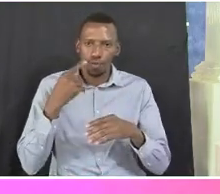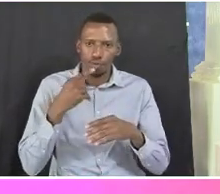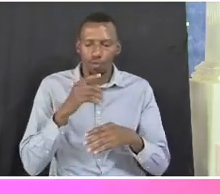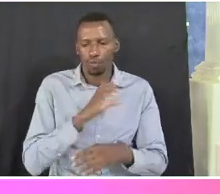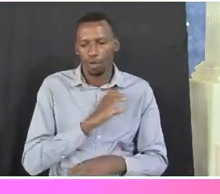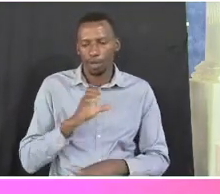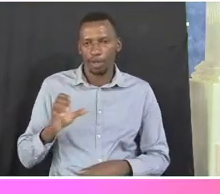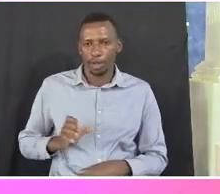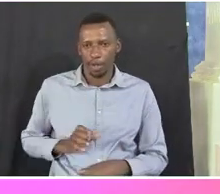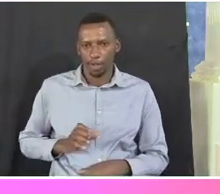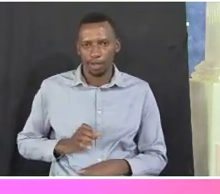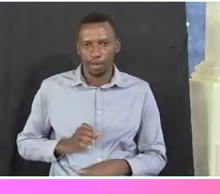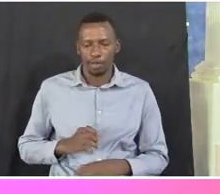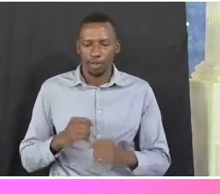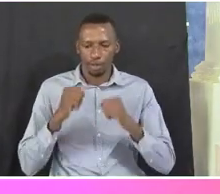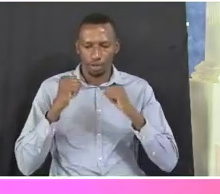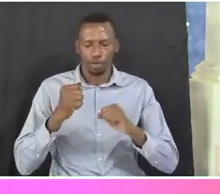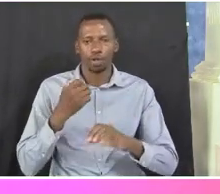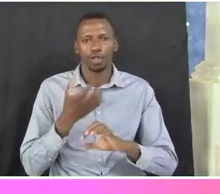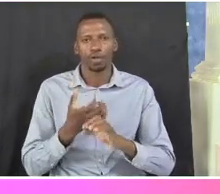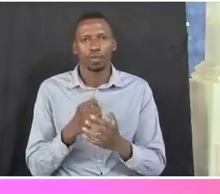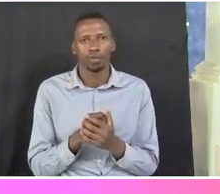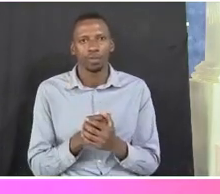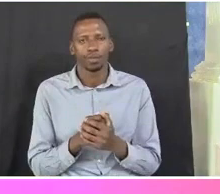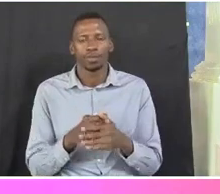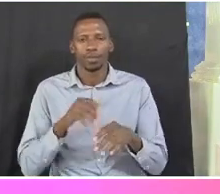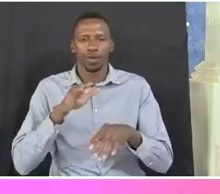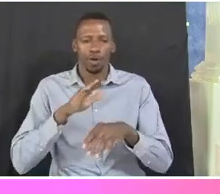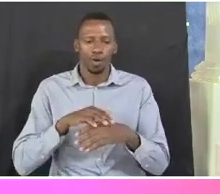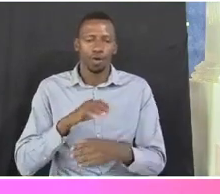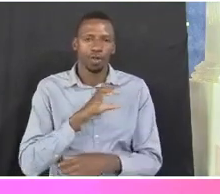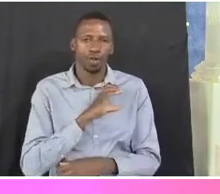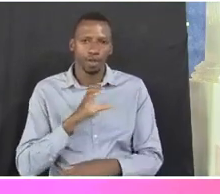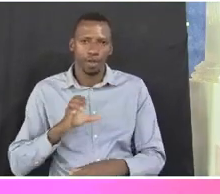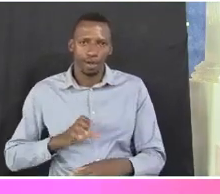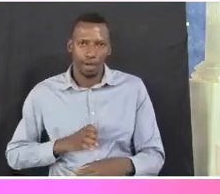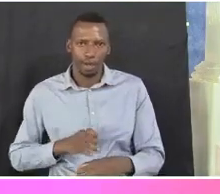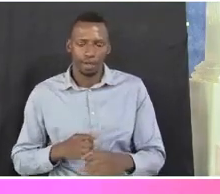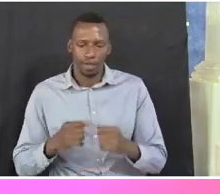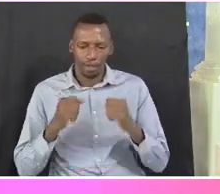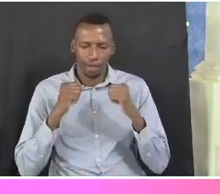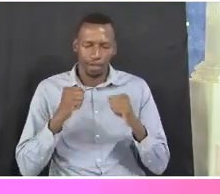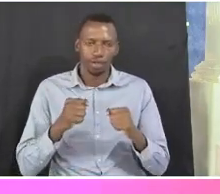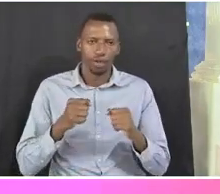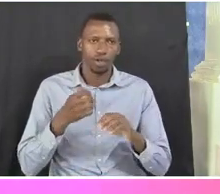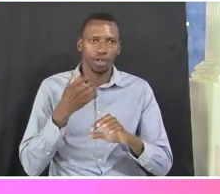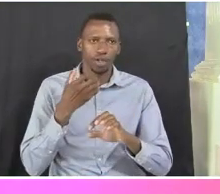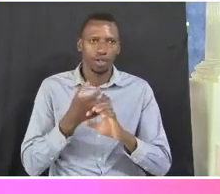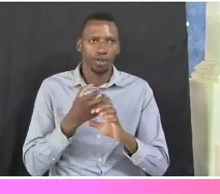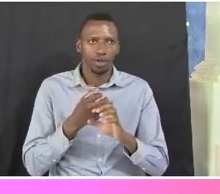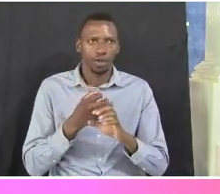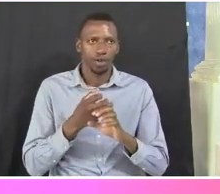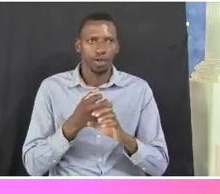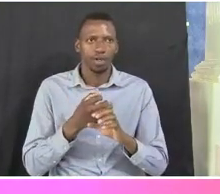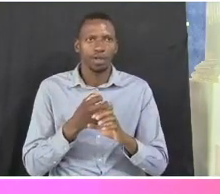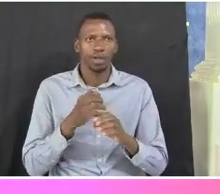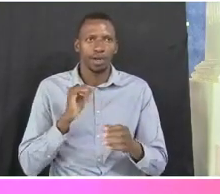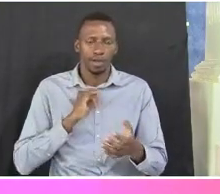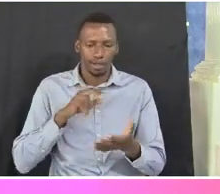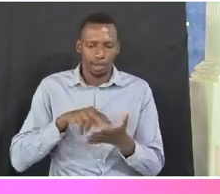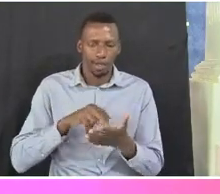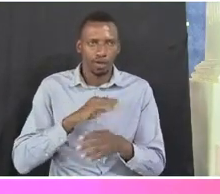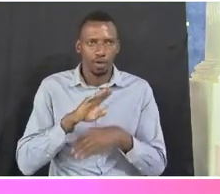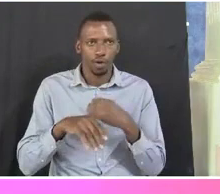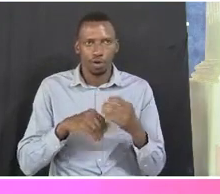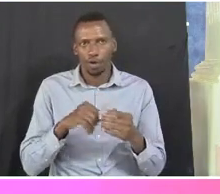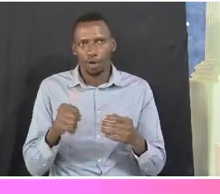the solid rock I stand, or rather ground is sinking